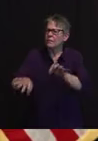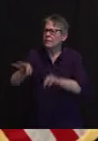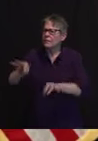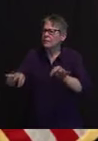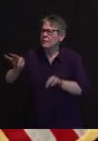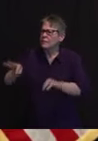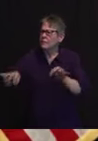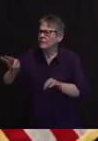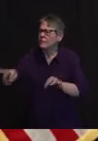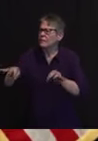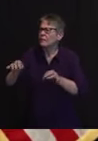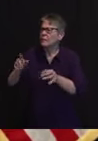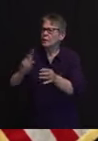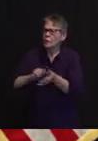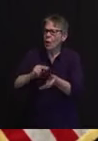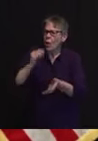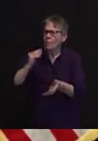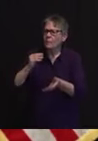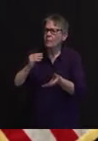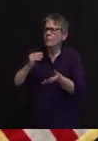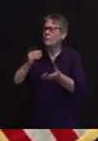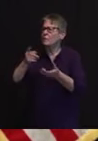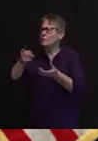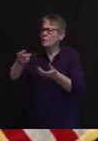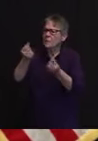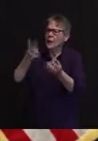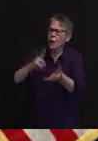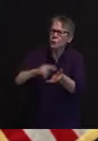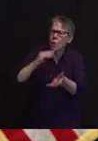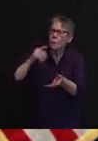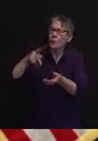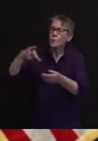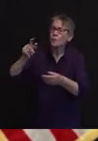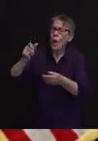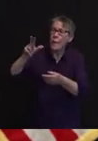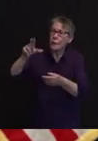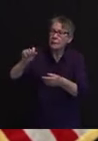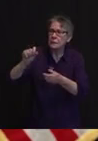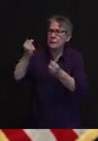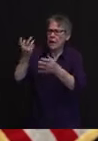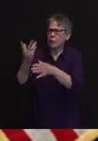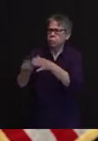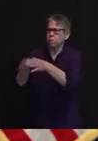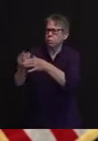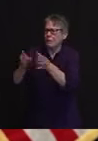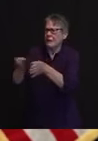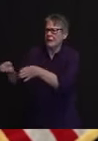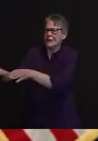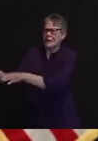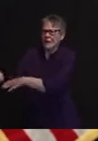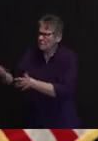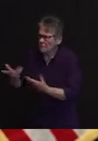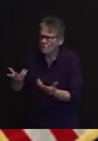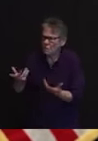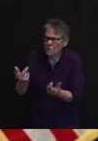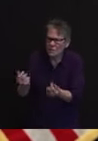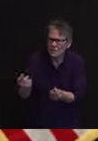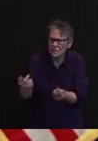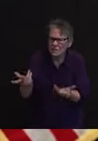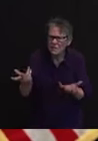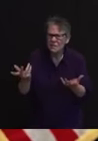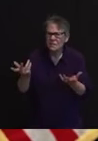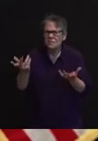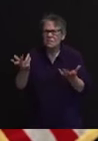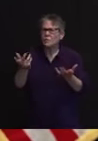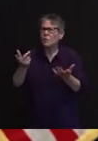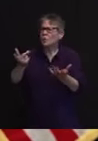of nursing homes? And we're still getting a lot of reports of deaths at nursing homes and veterans homes, specifically where